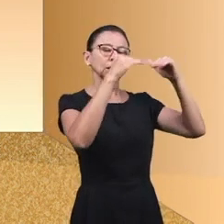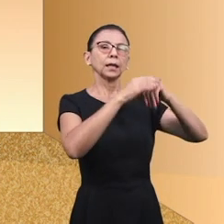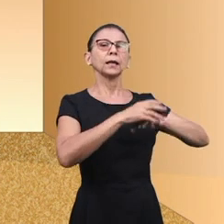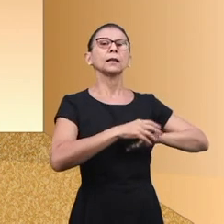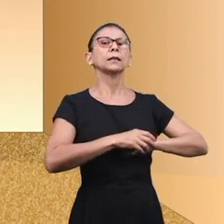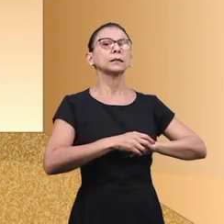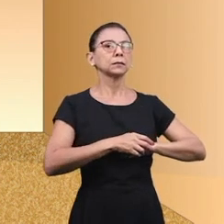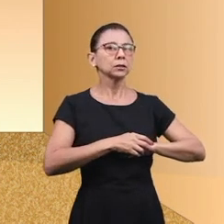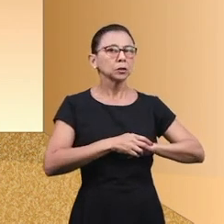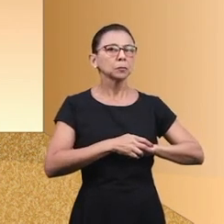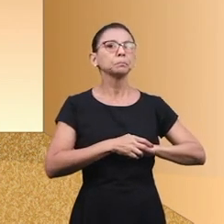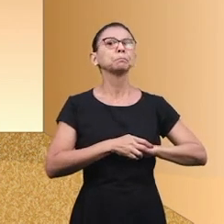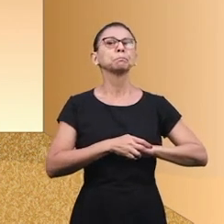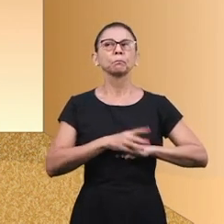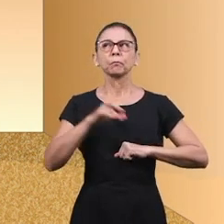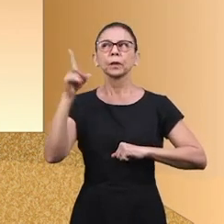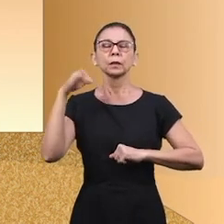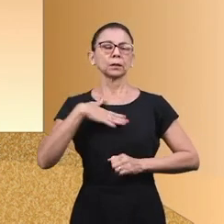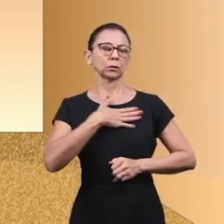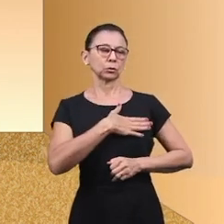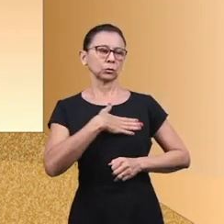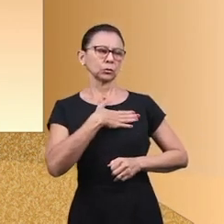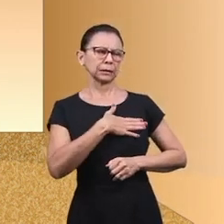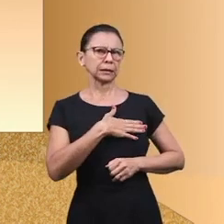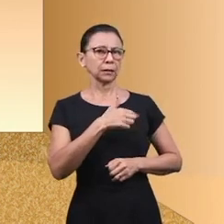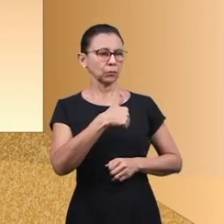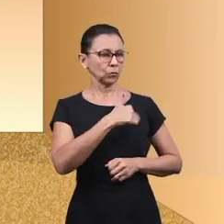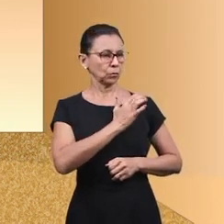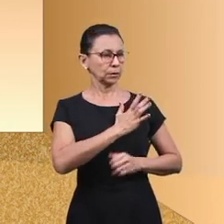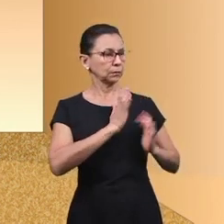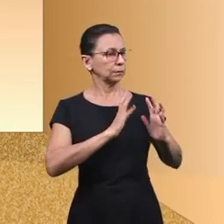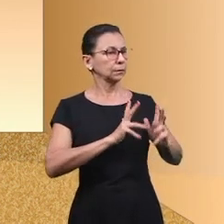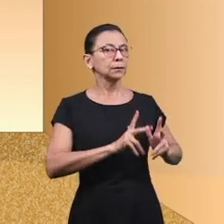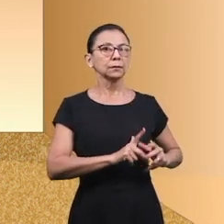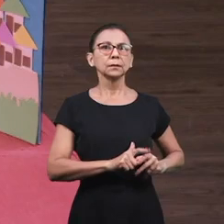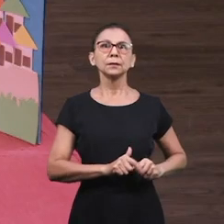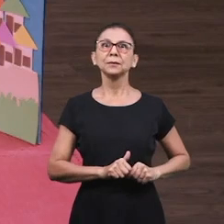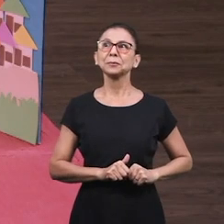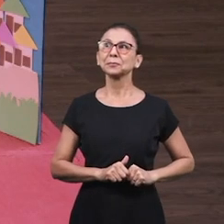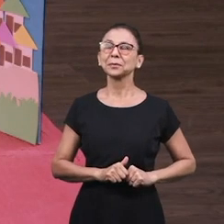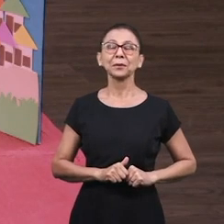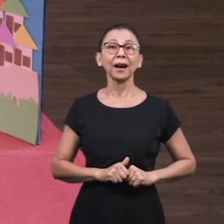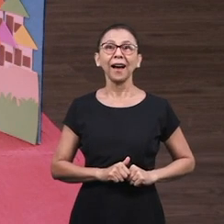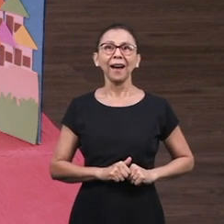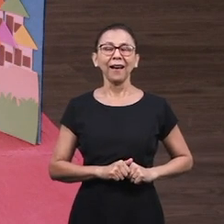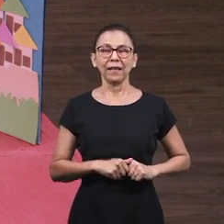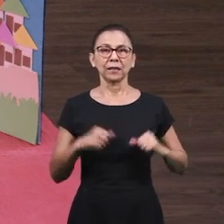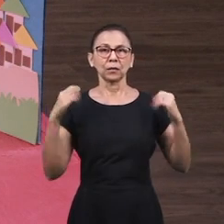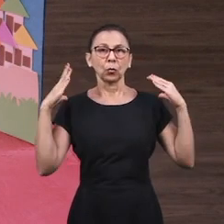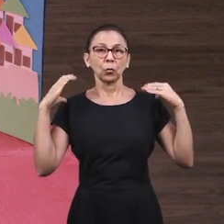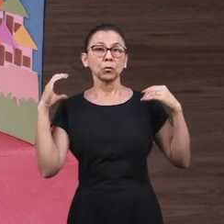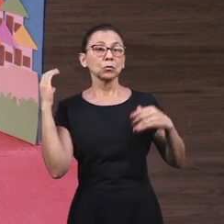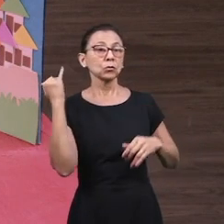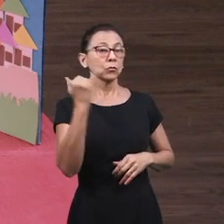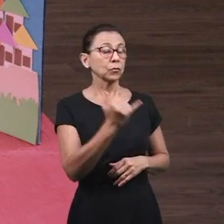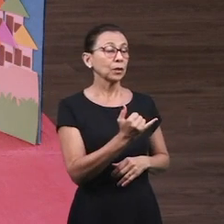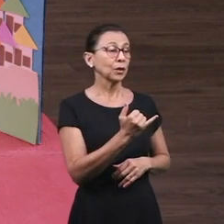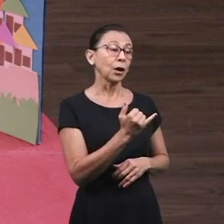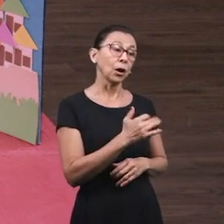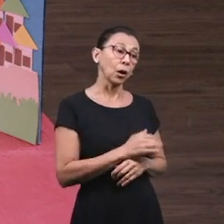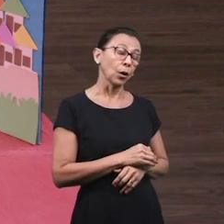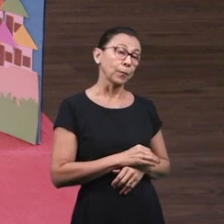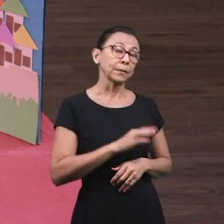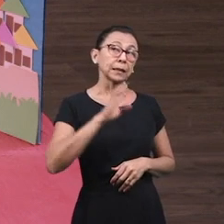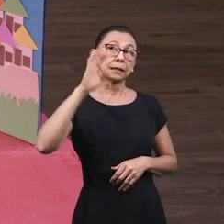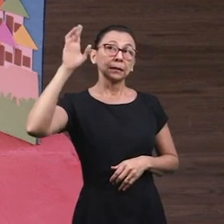what pleased the Lord. She had a clean heart. So the angel said to Mary that she